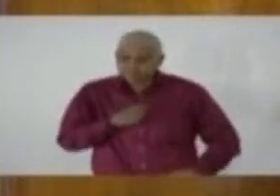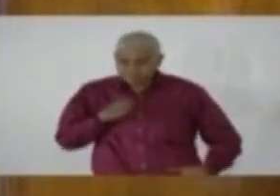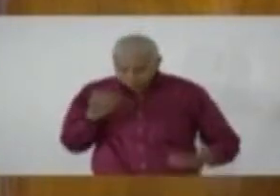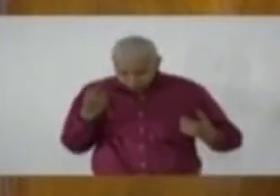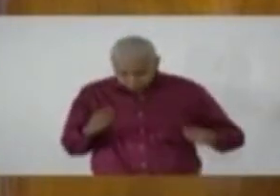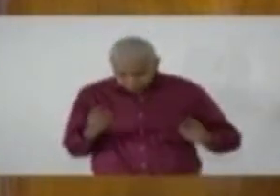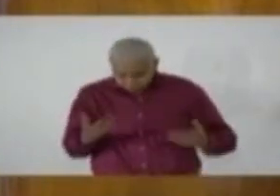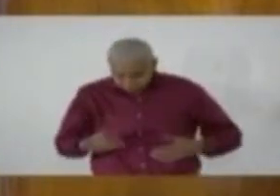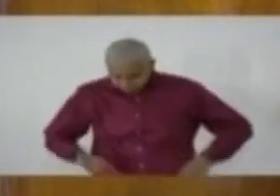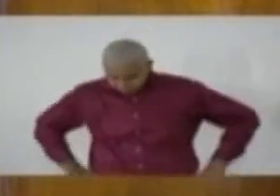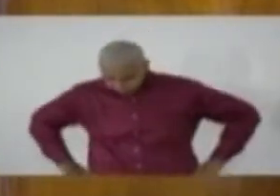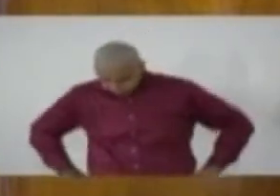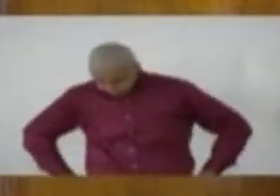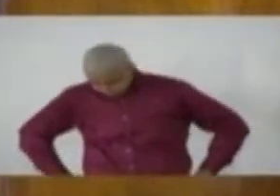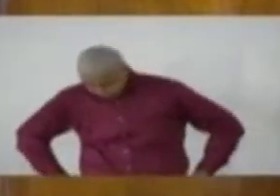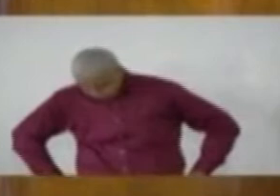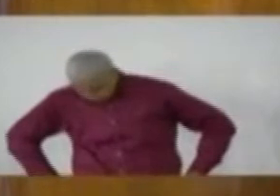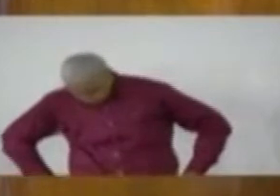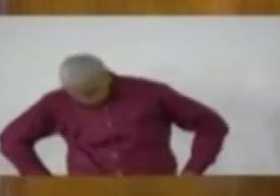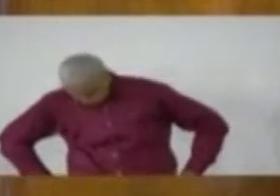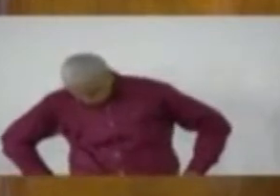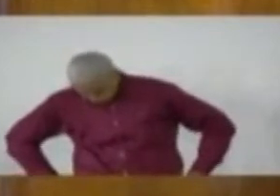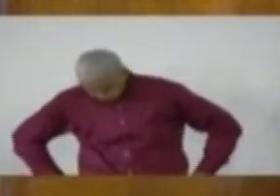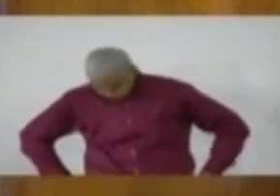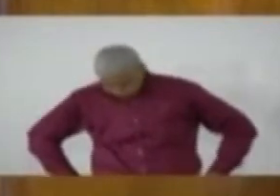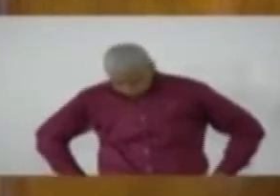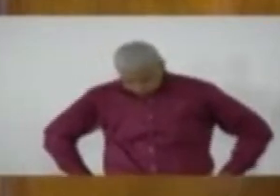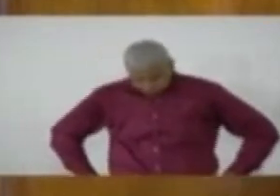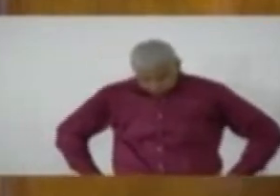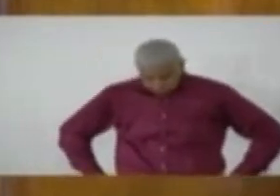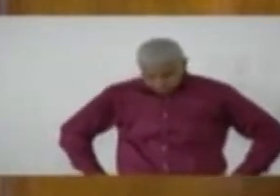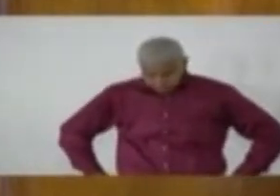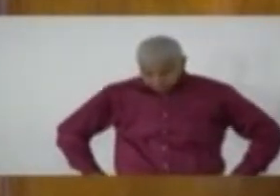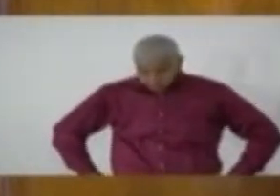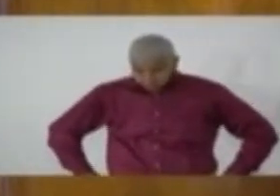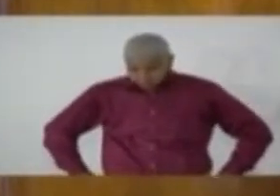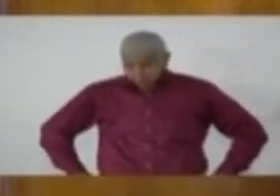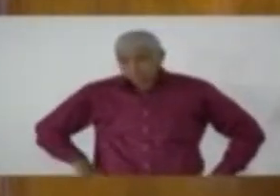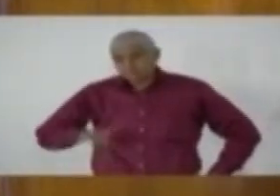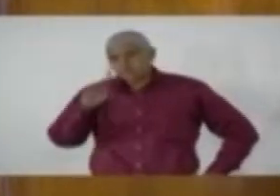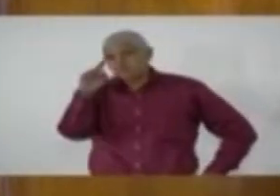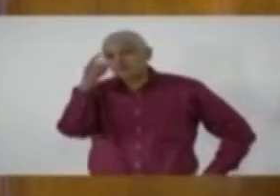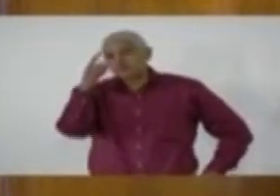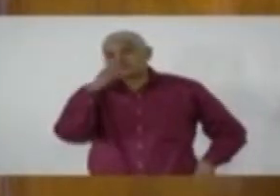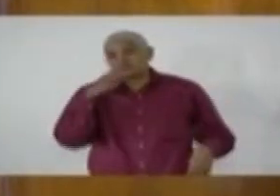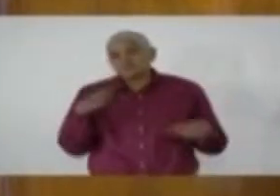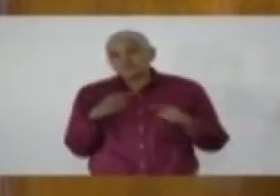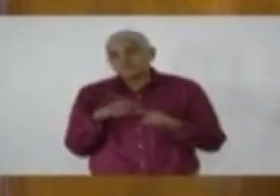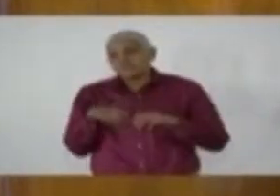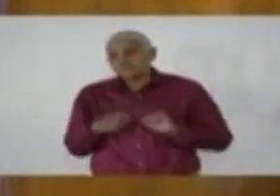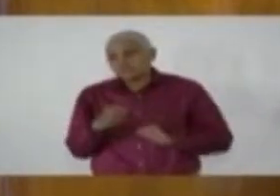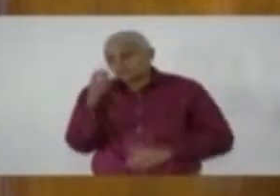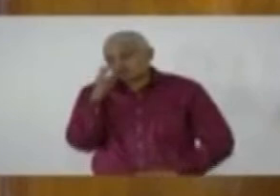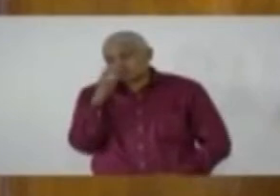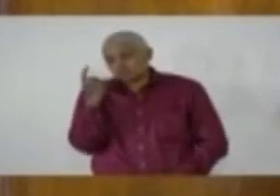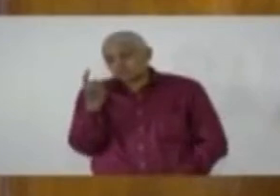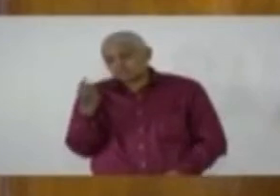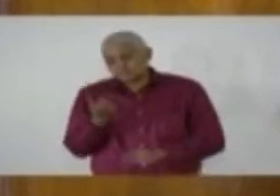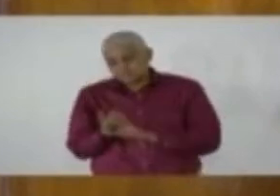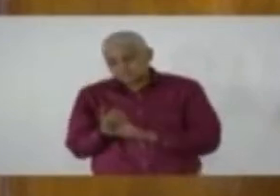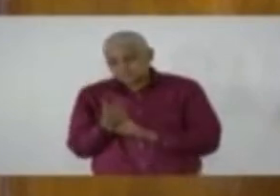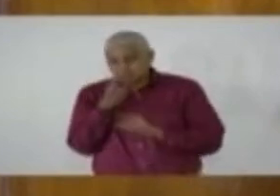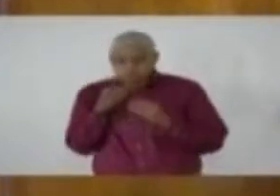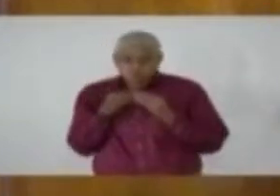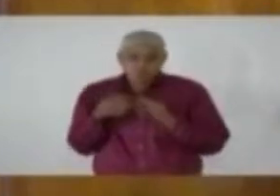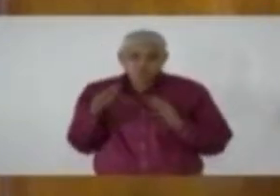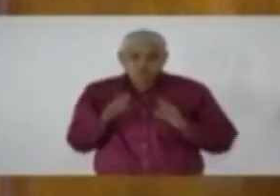condolences of the Senate. It's always very painful to hear about somebody losing